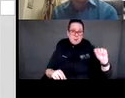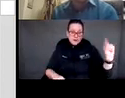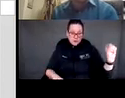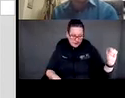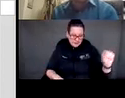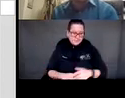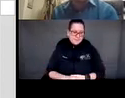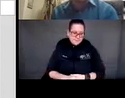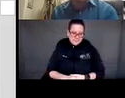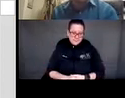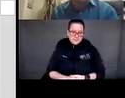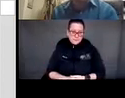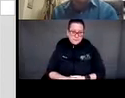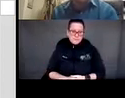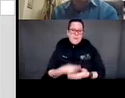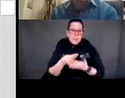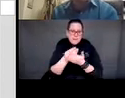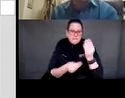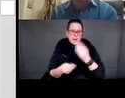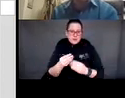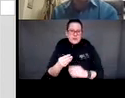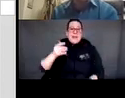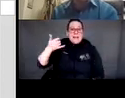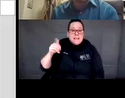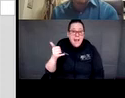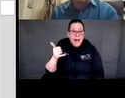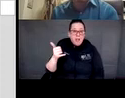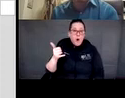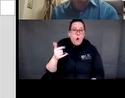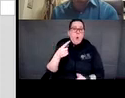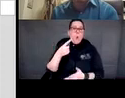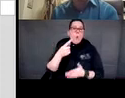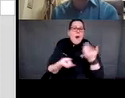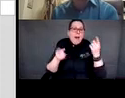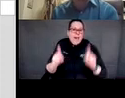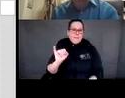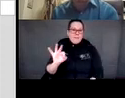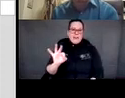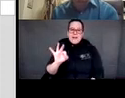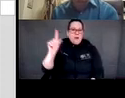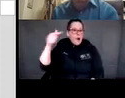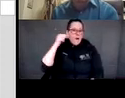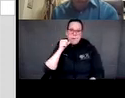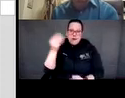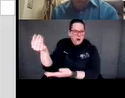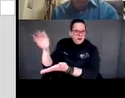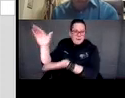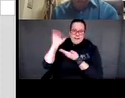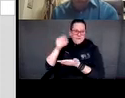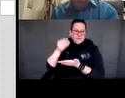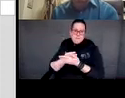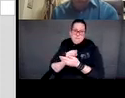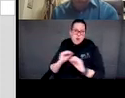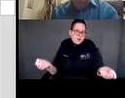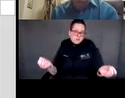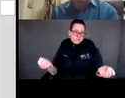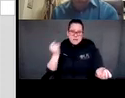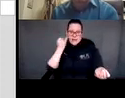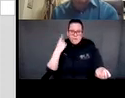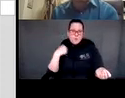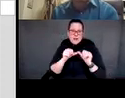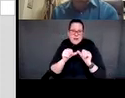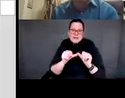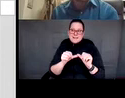Again, where our budget was. The yellow line was what would have happened if we got no government support and our volume kind of continued to